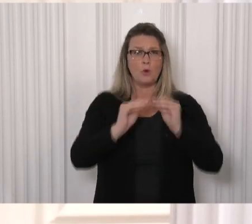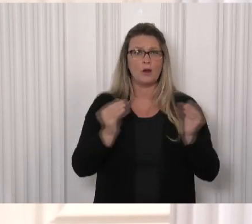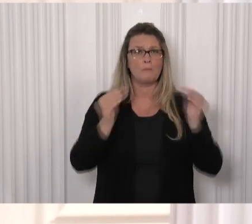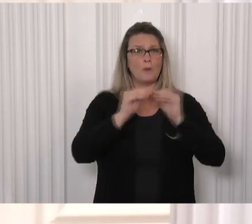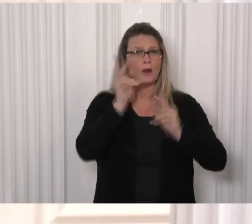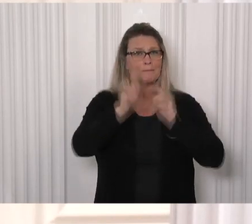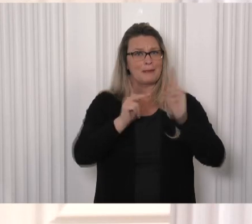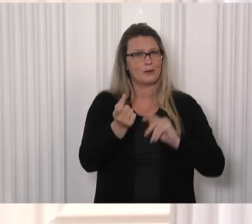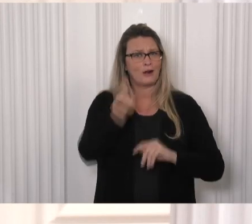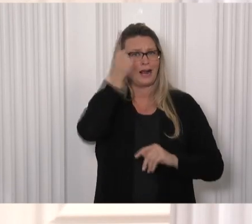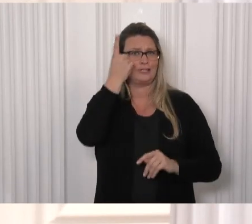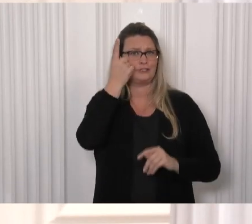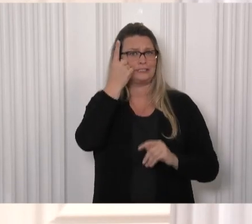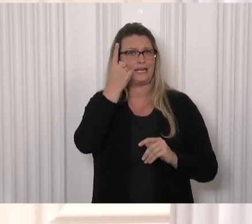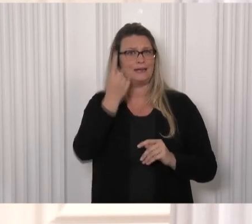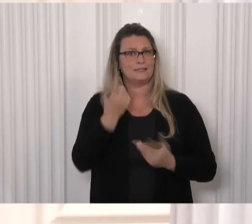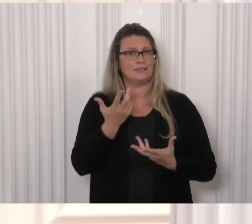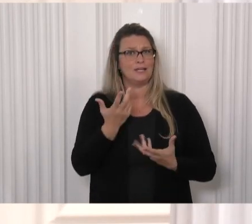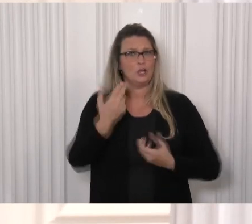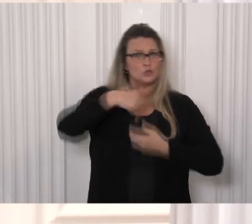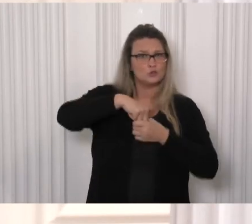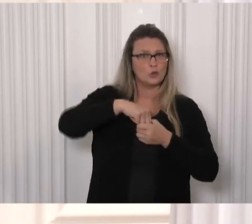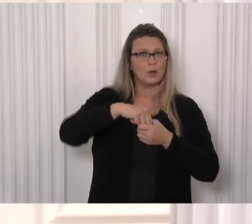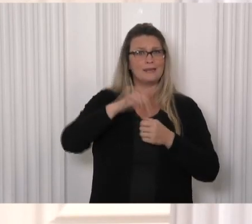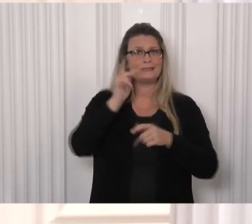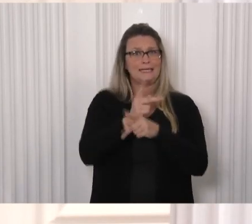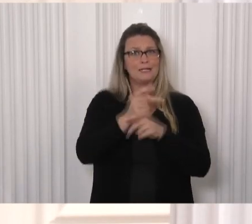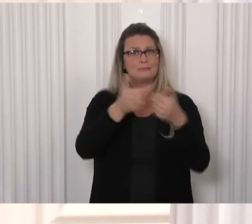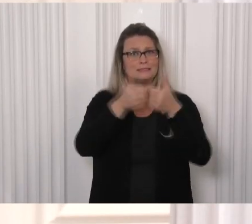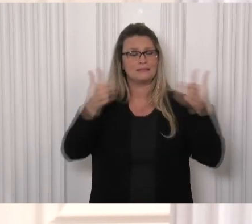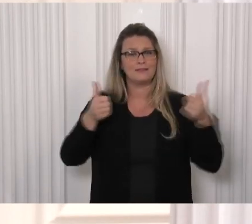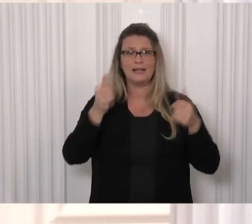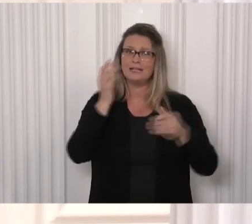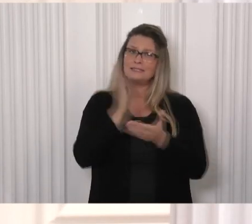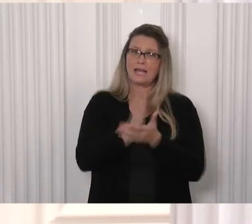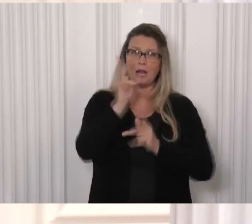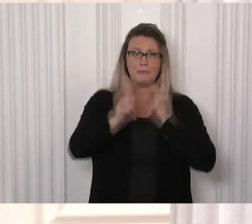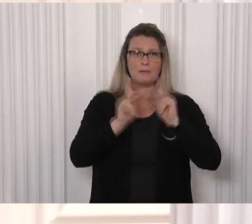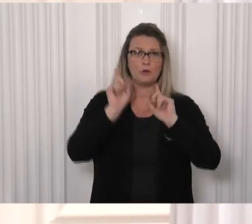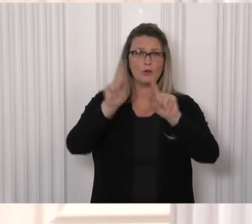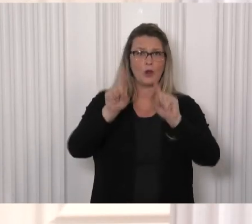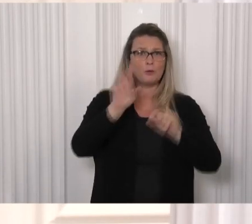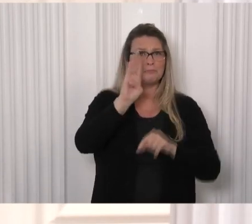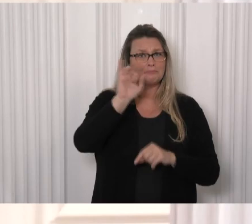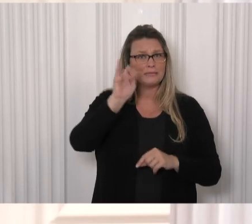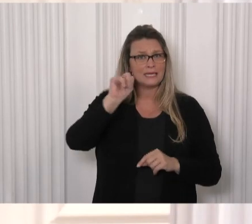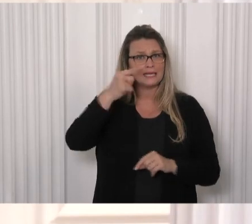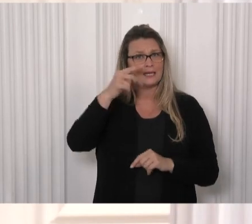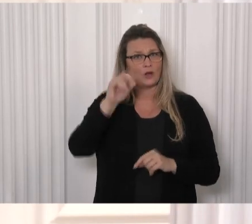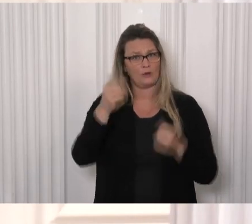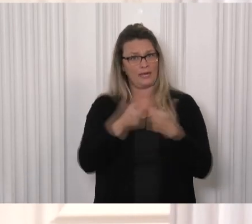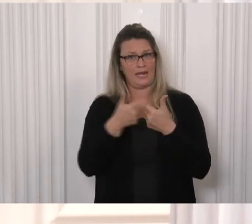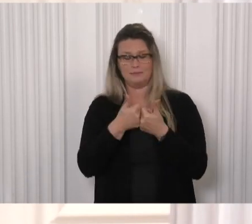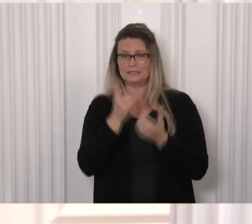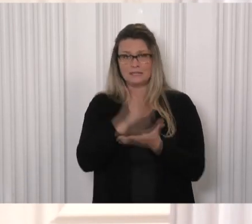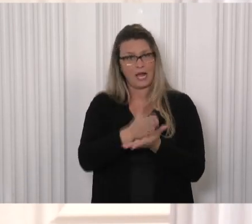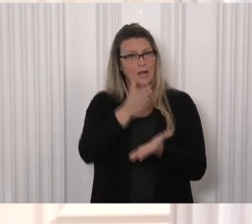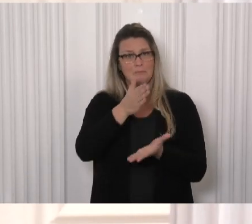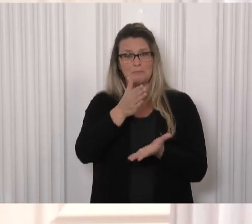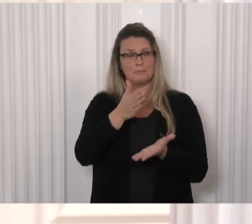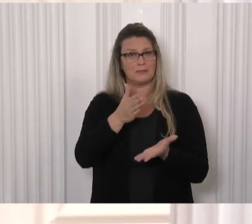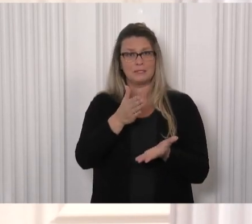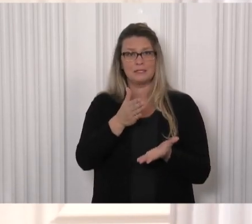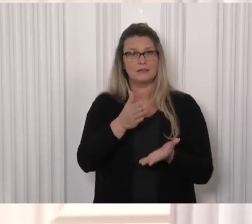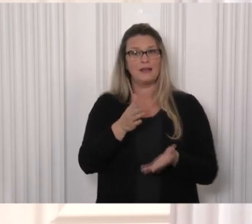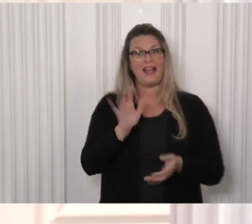to get on board, because we've got to stop people going to the bingo games and everything else under the sun. And so really and truly at that point in